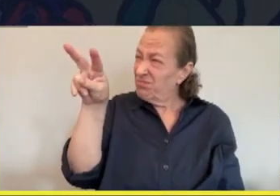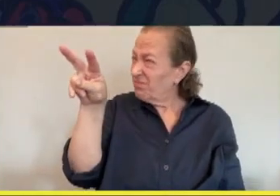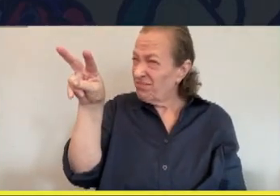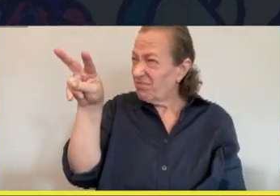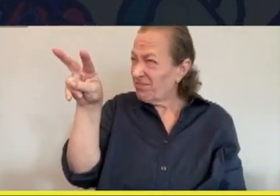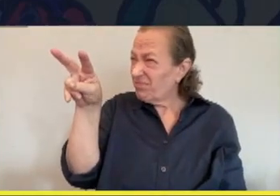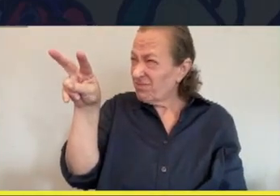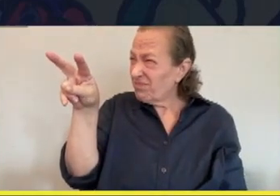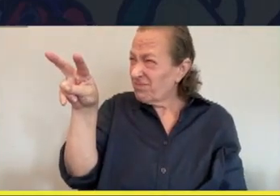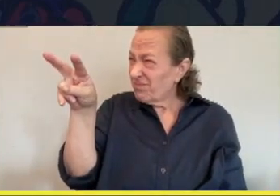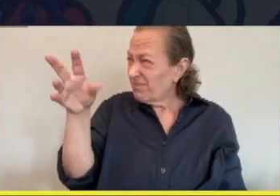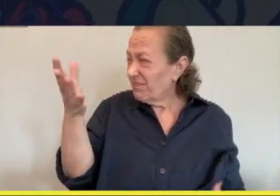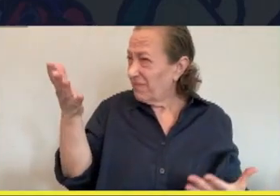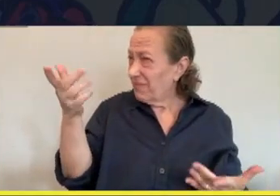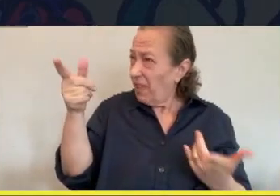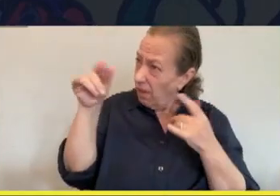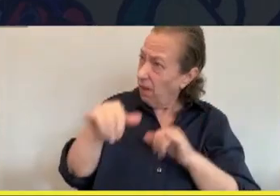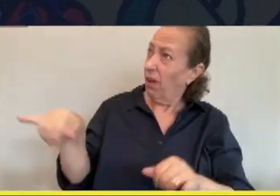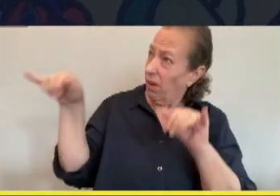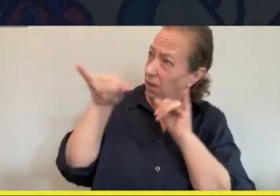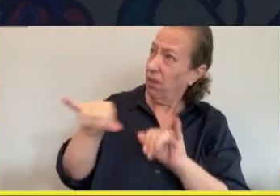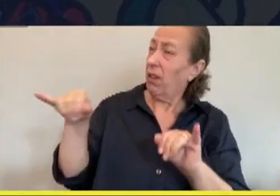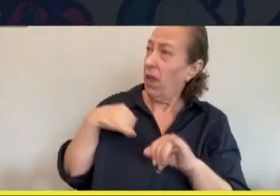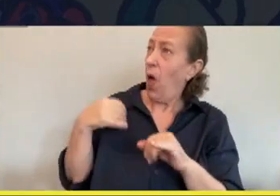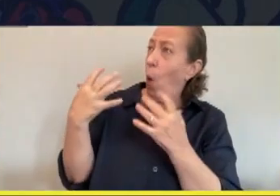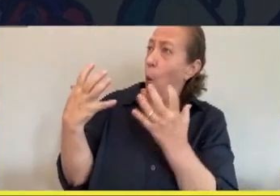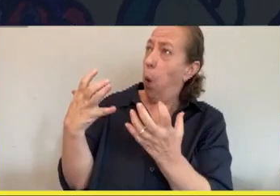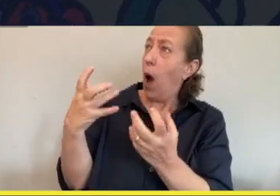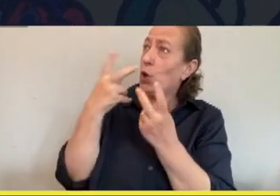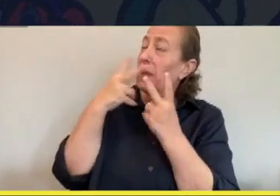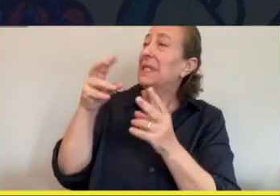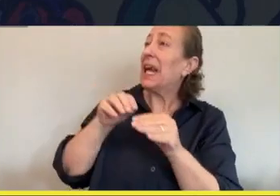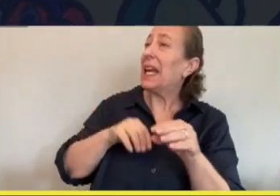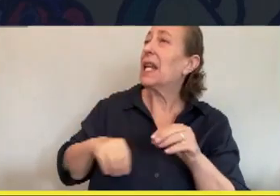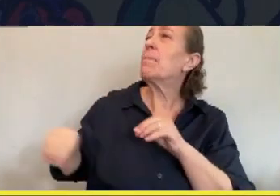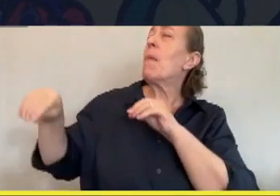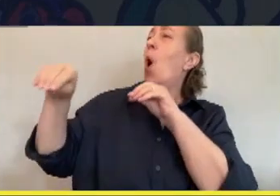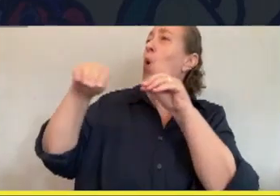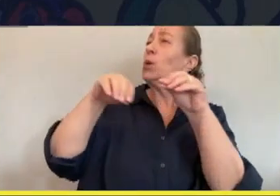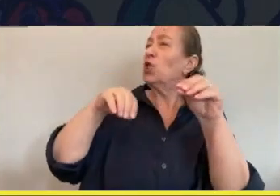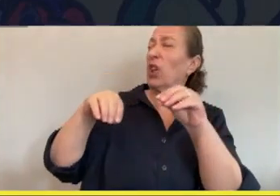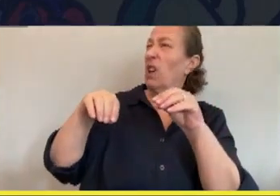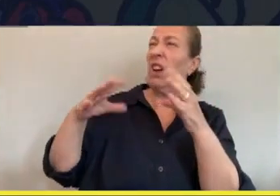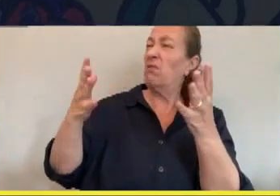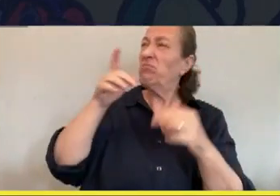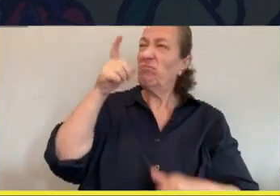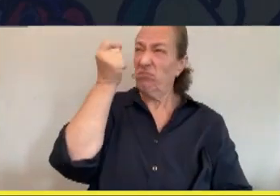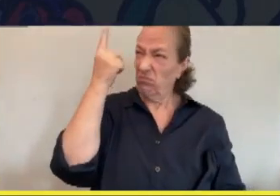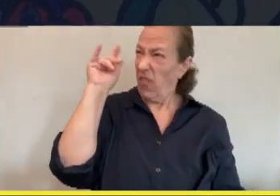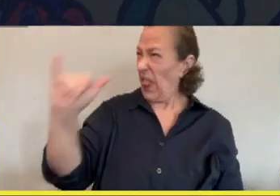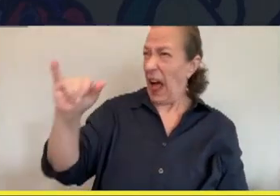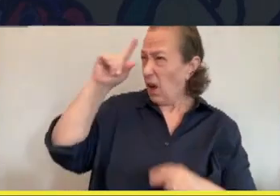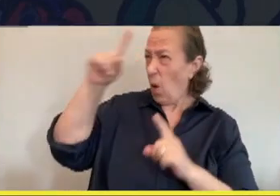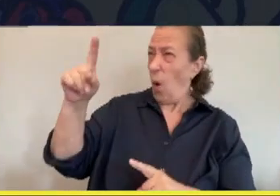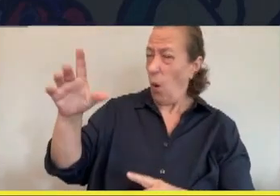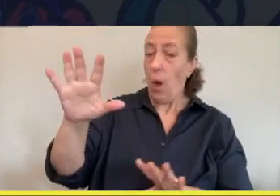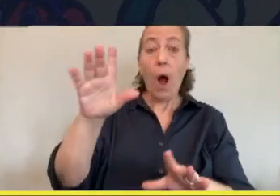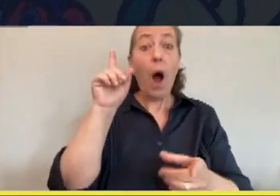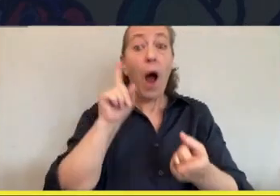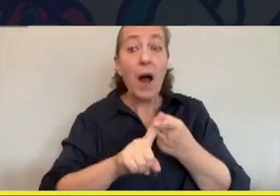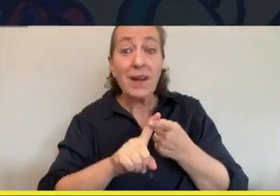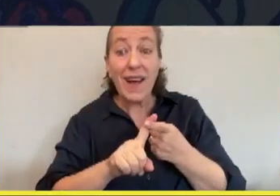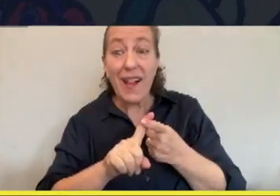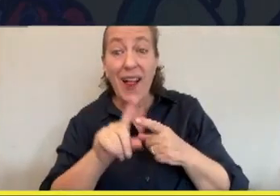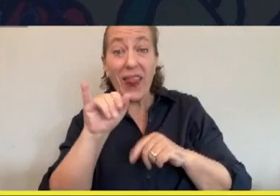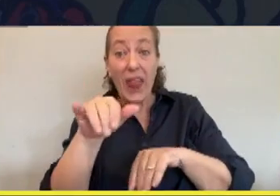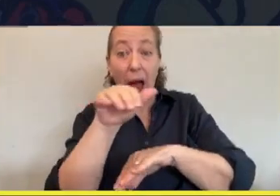a rhythm, wanting to be seen in motion, made no sense. Until that night, when no one